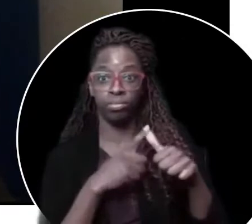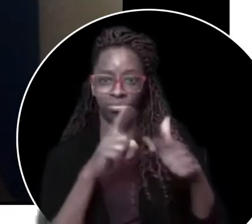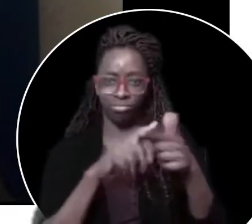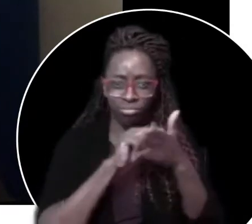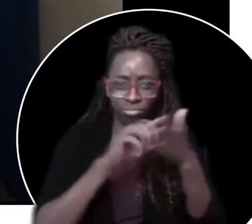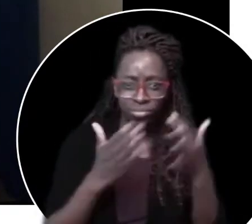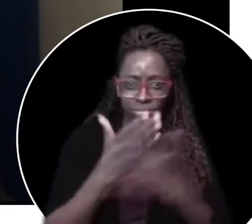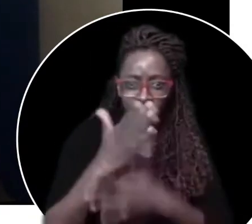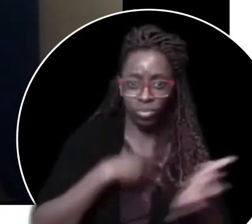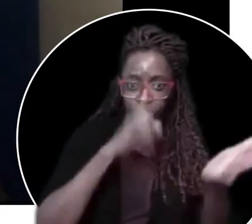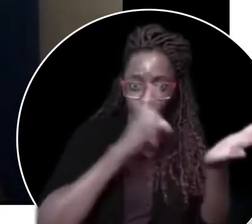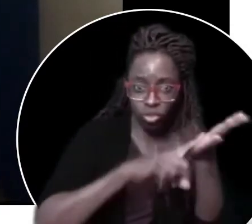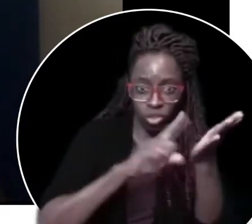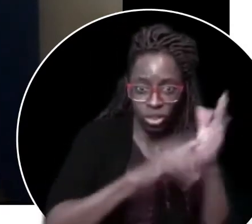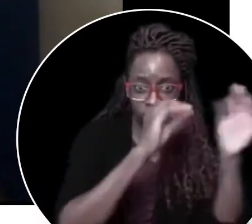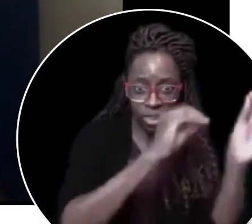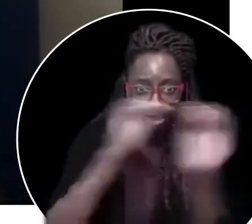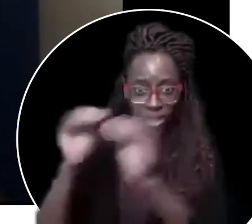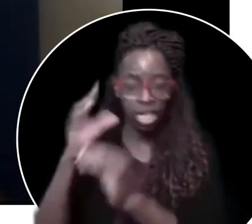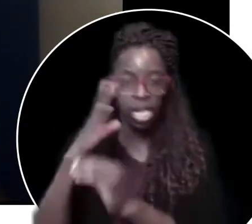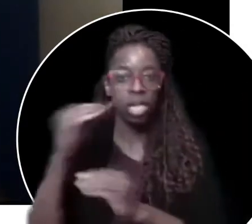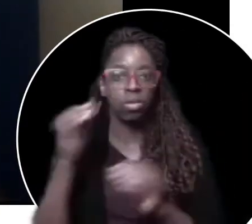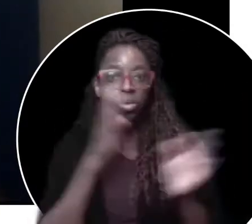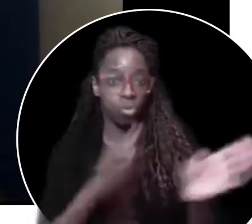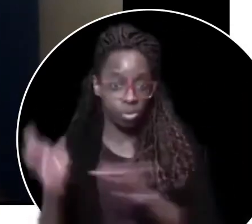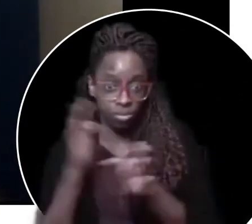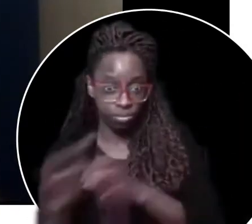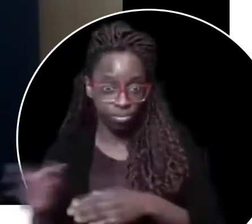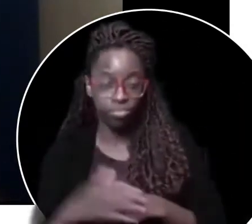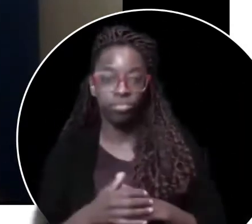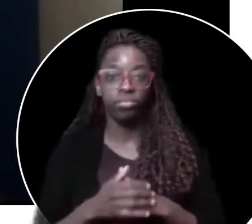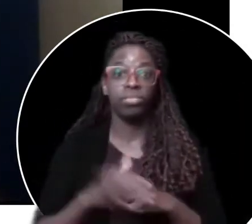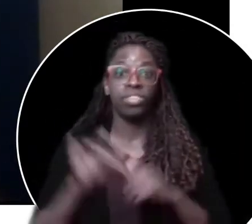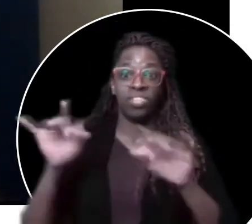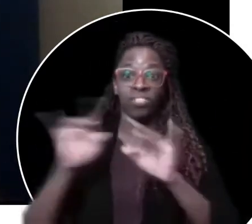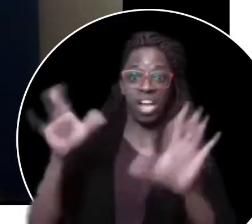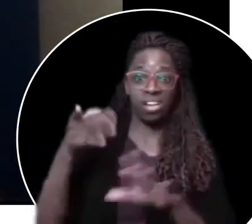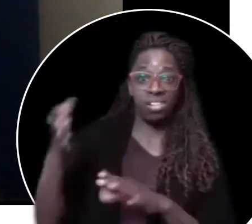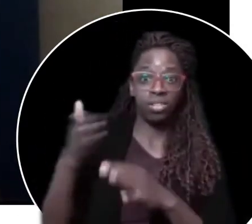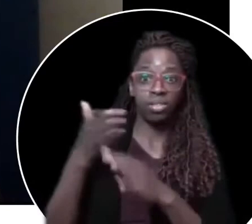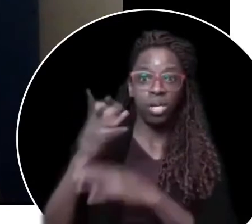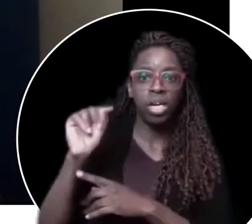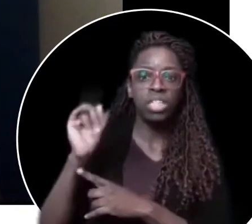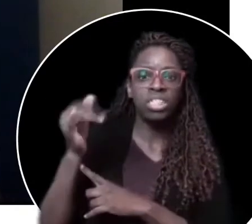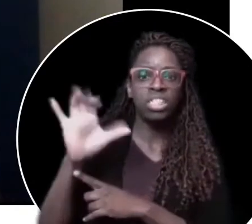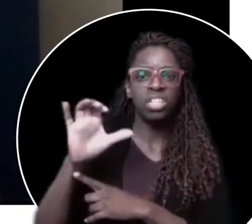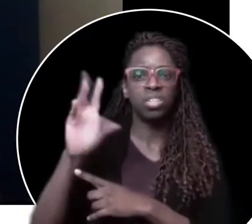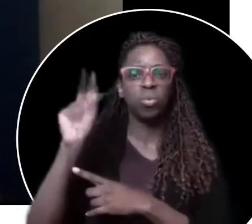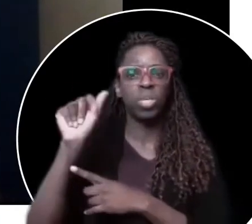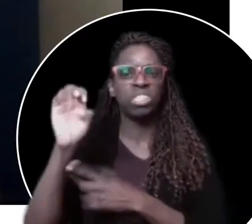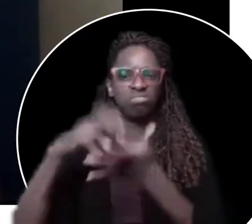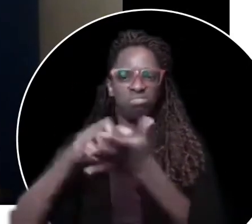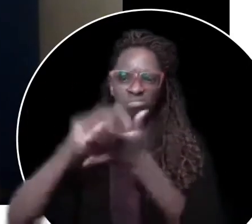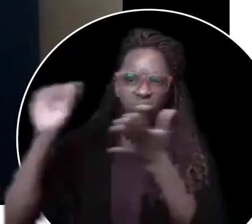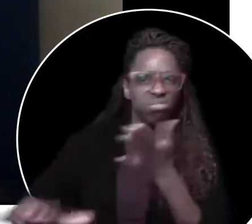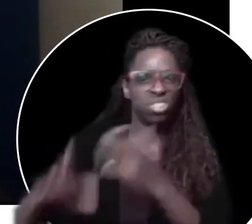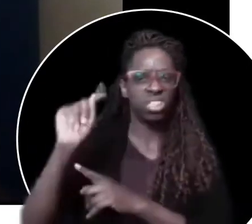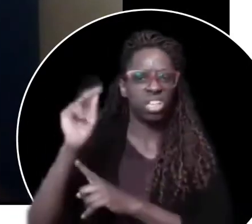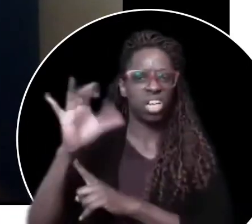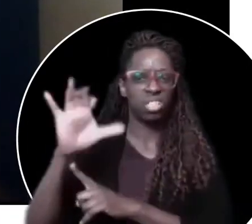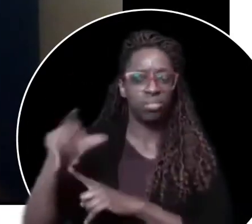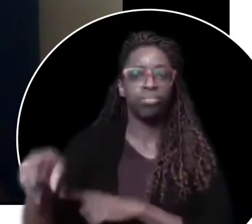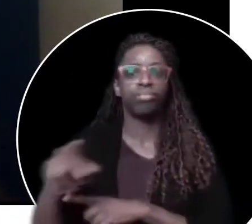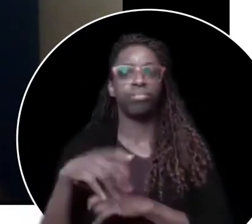and sustain multiple forms of transnational, intersectional communities of rebellion that